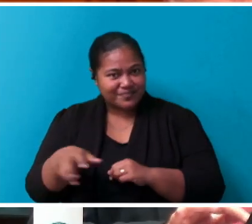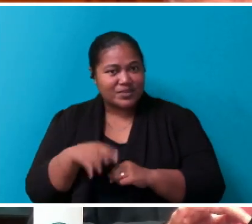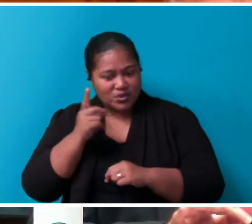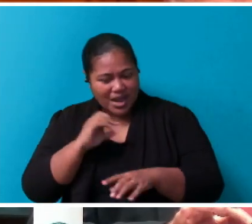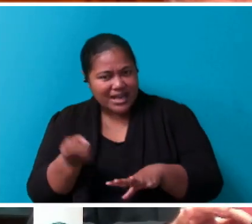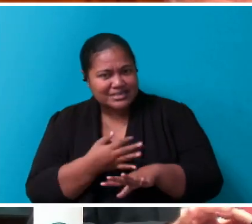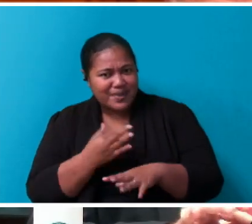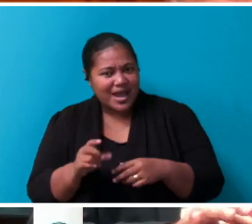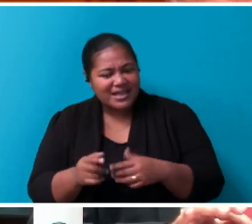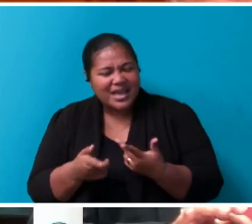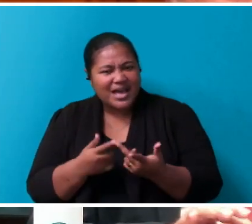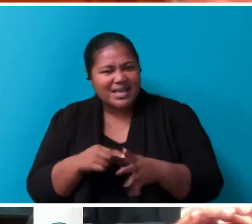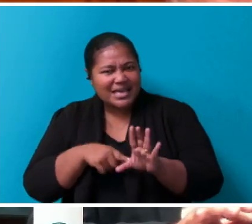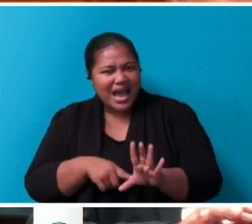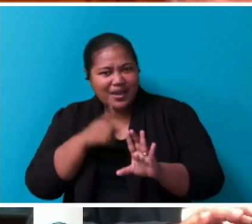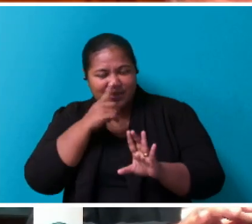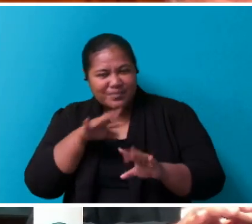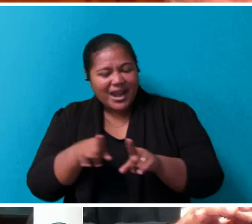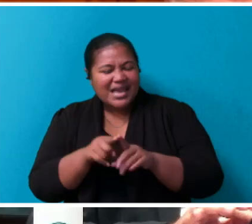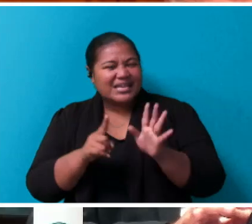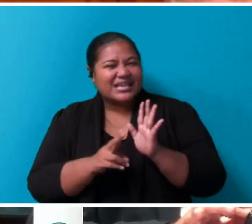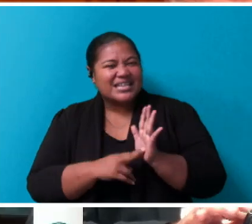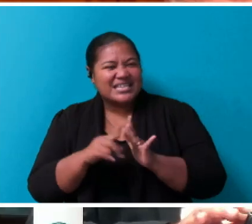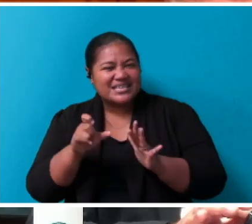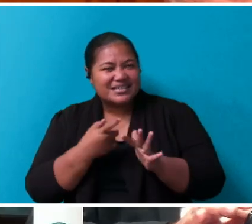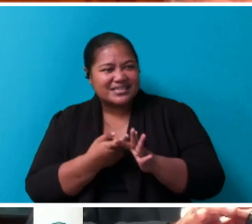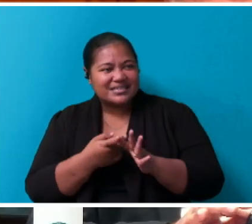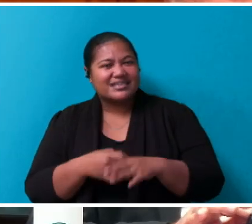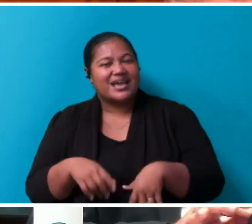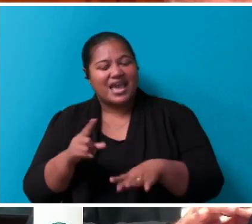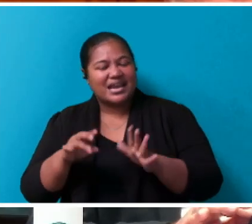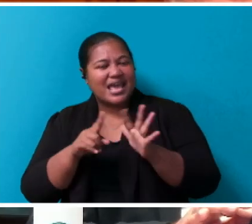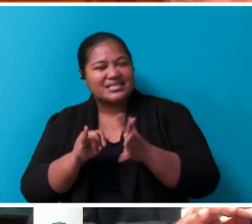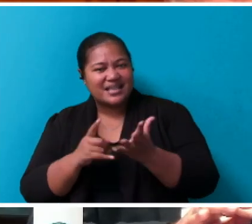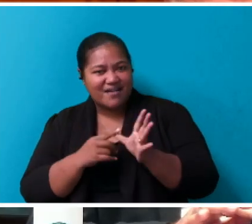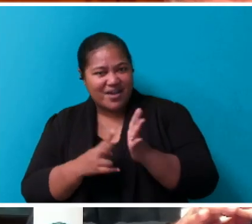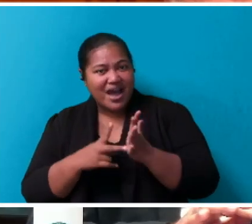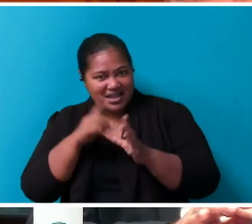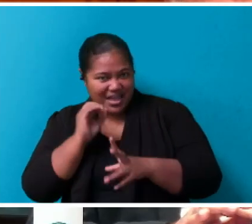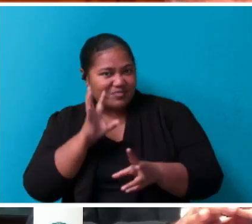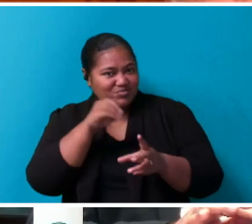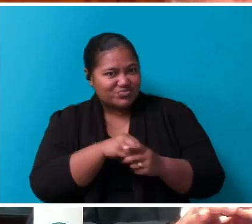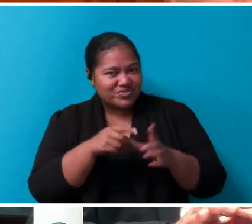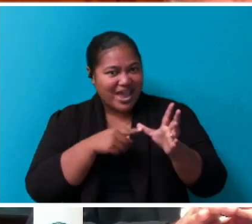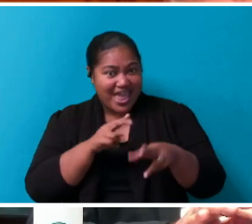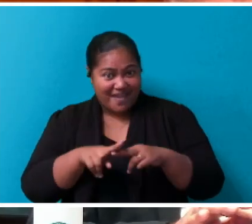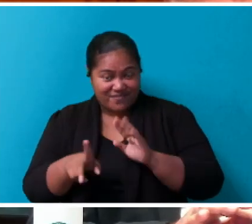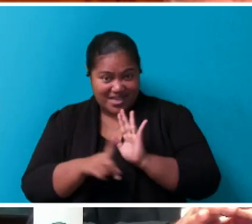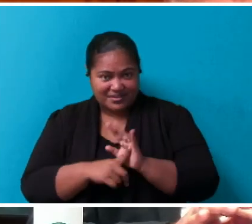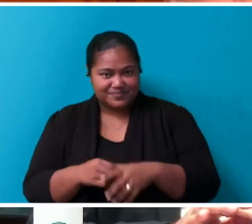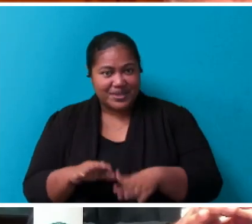athletes like Nick Naitanui and Esawa Ratungalea in the AFL. I now turn to New